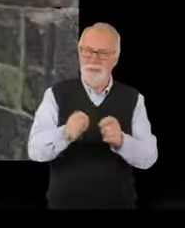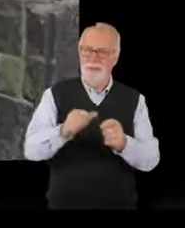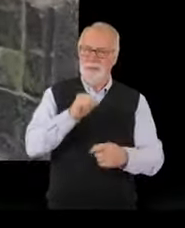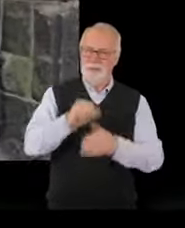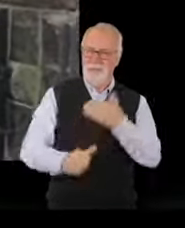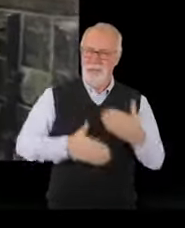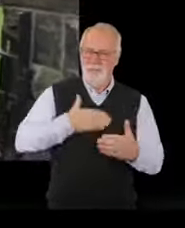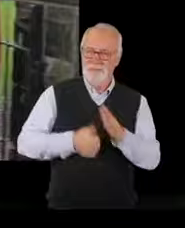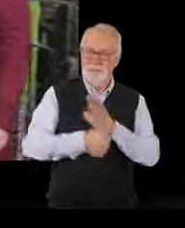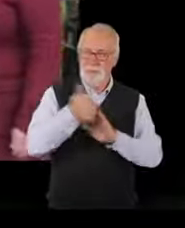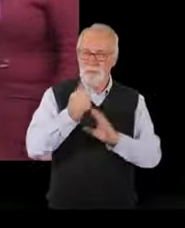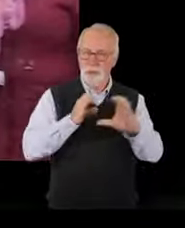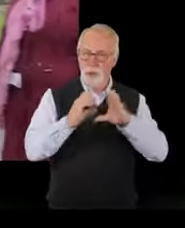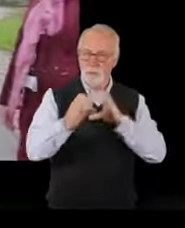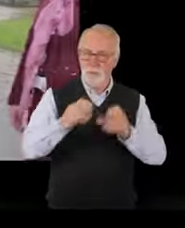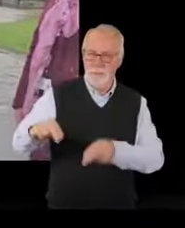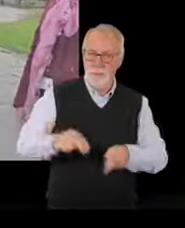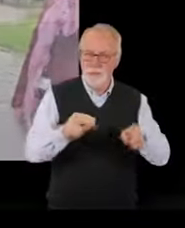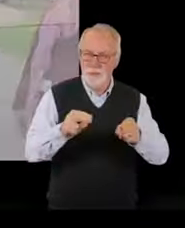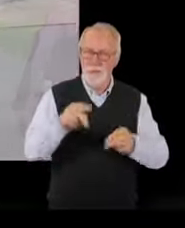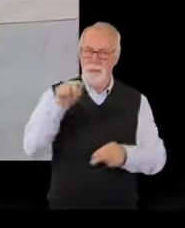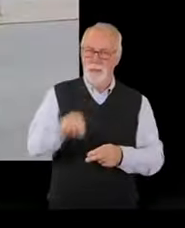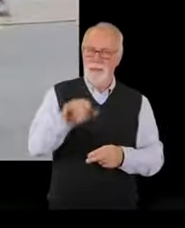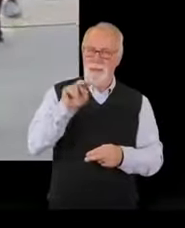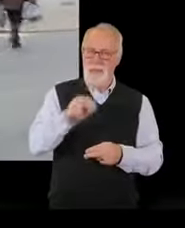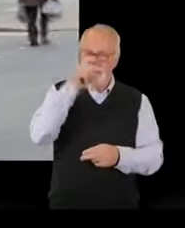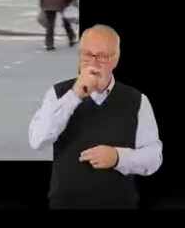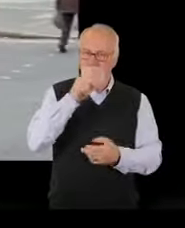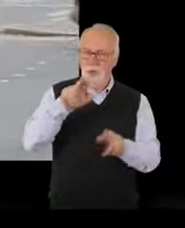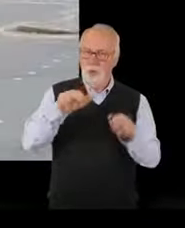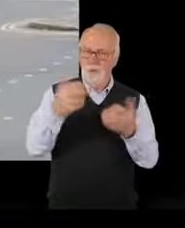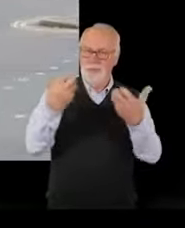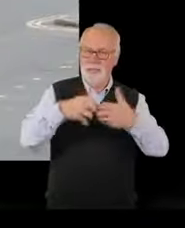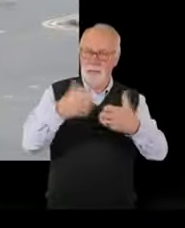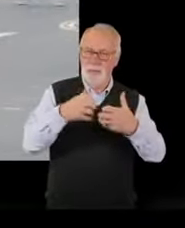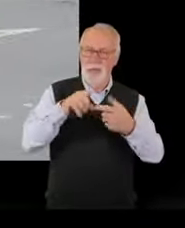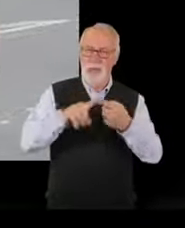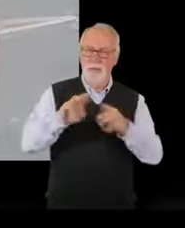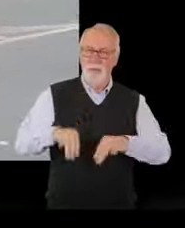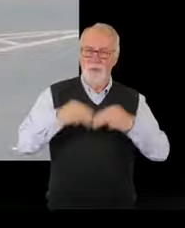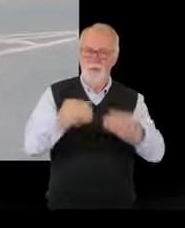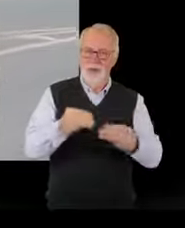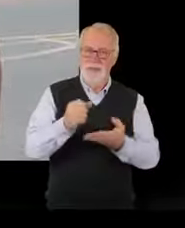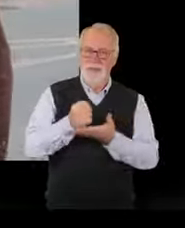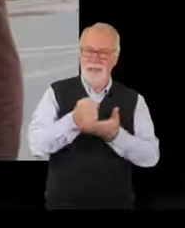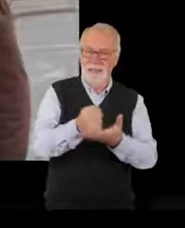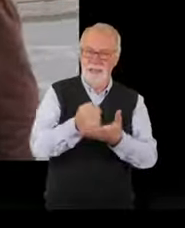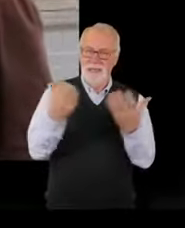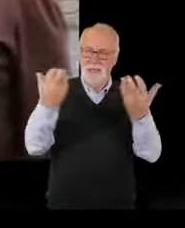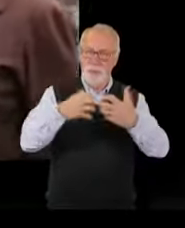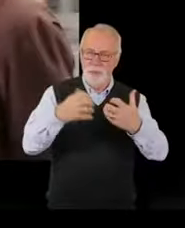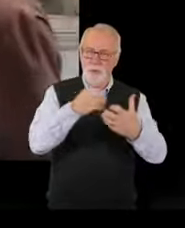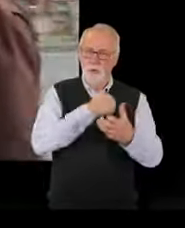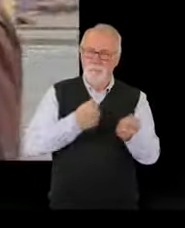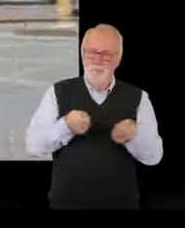and communication methods. They can teach new techniques and or provide aids and equipment to maintain